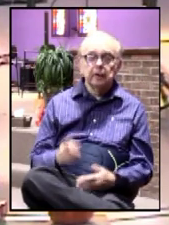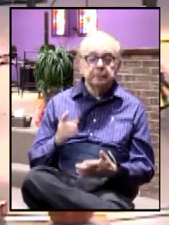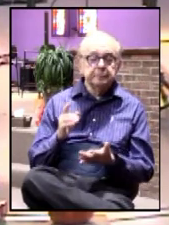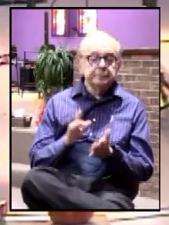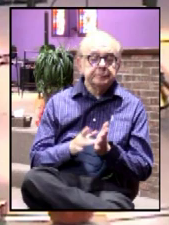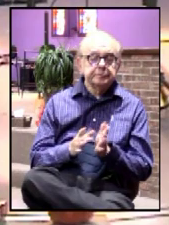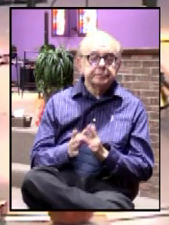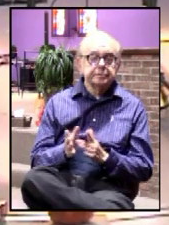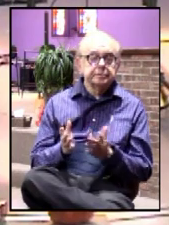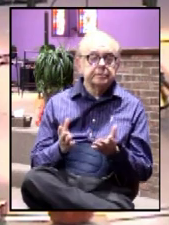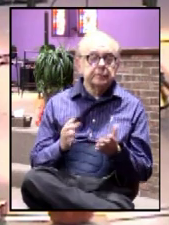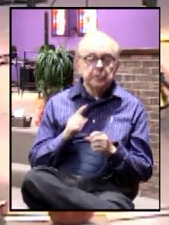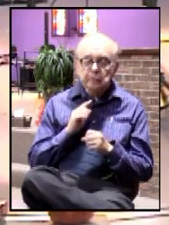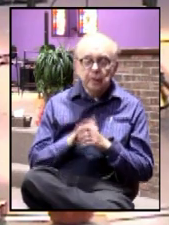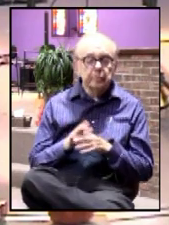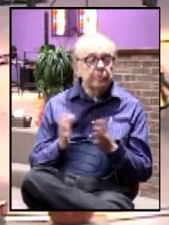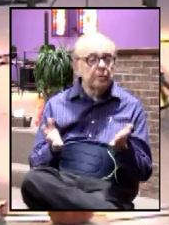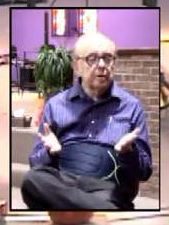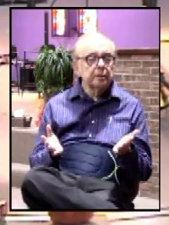What did he promise?